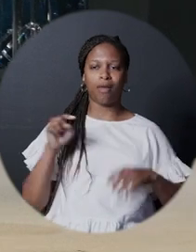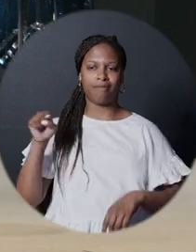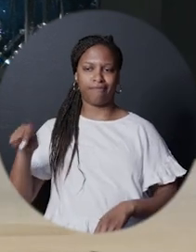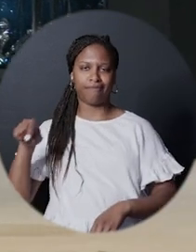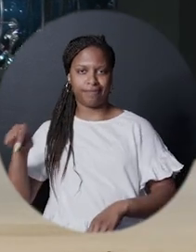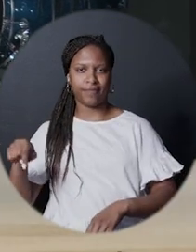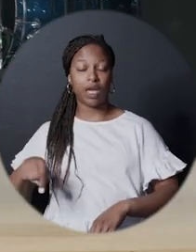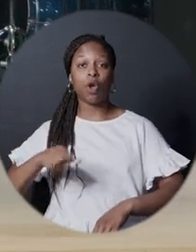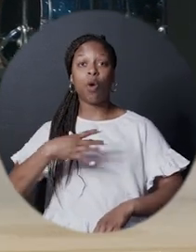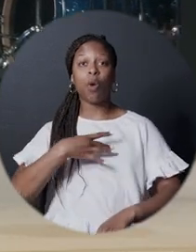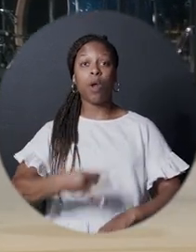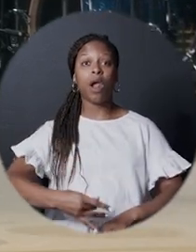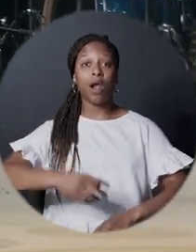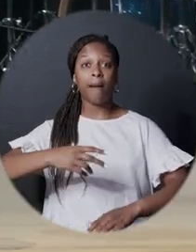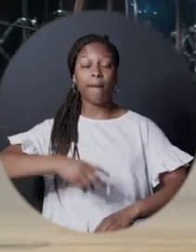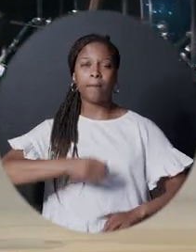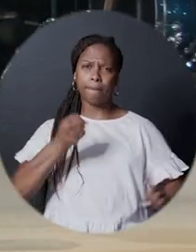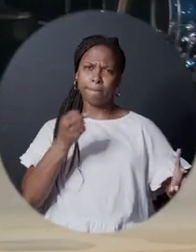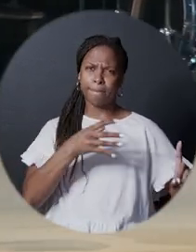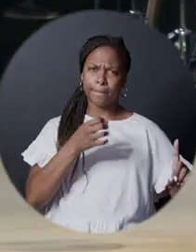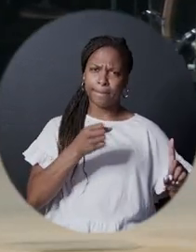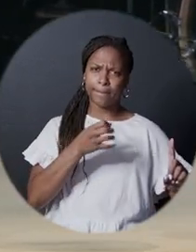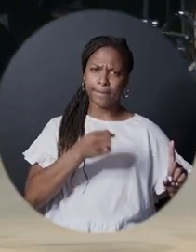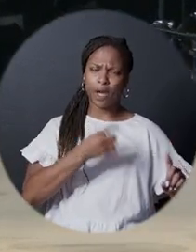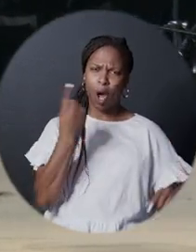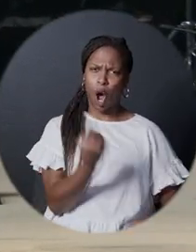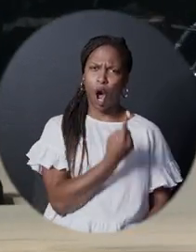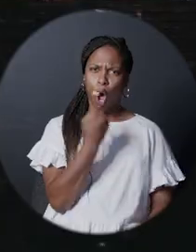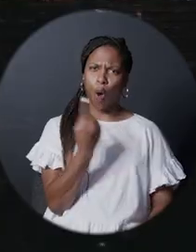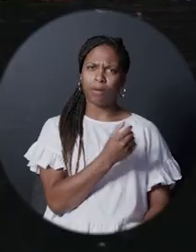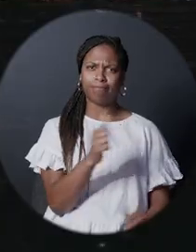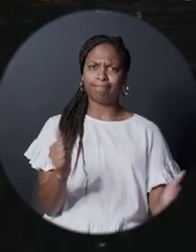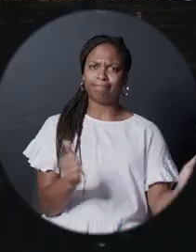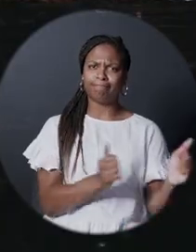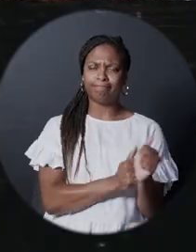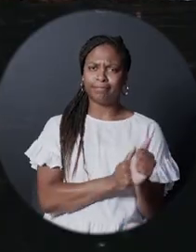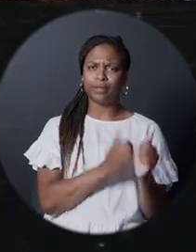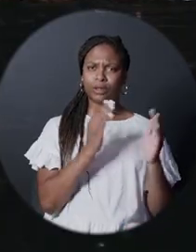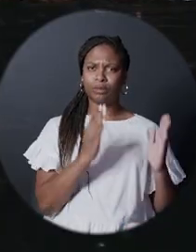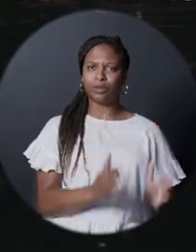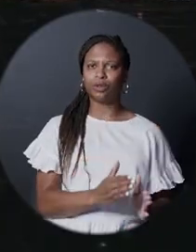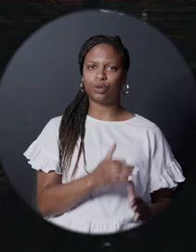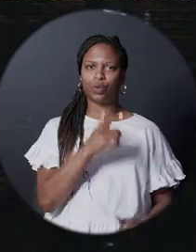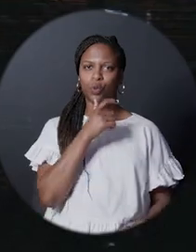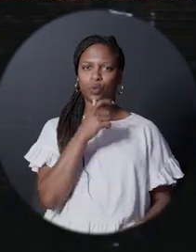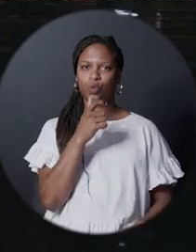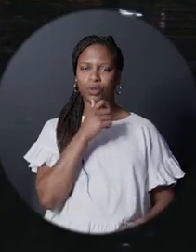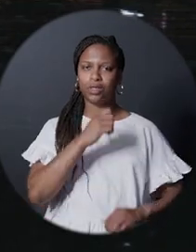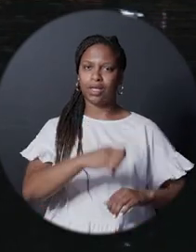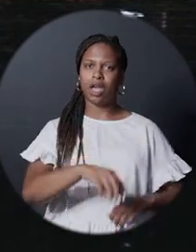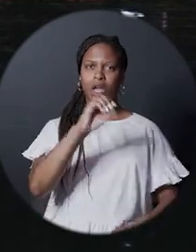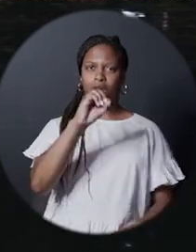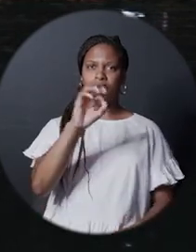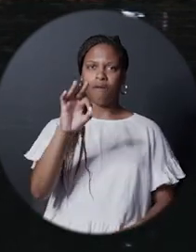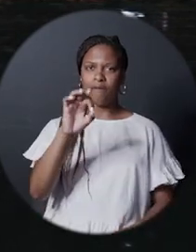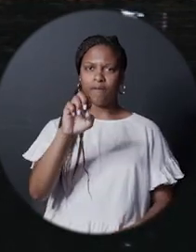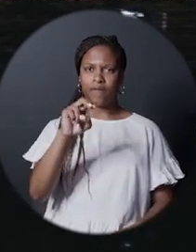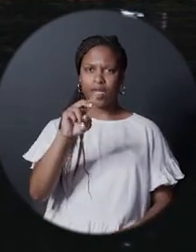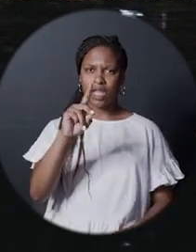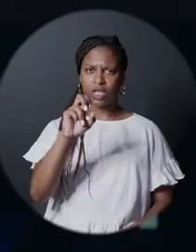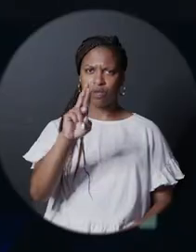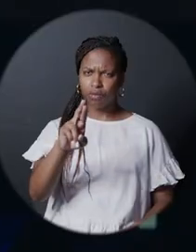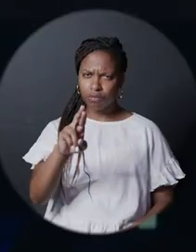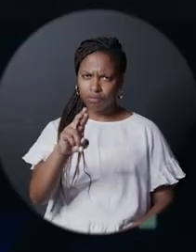Because when you are a person who likes to retaliate, you're always behind the person who's the